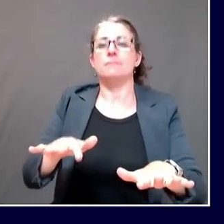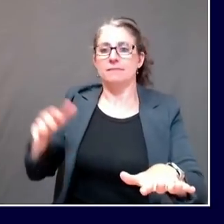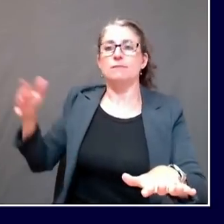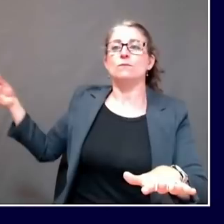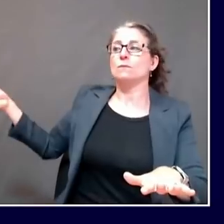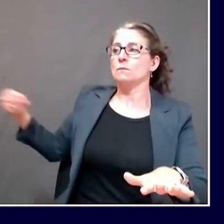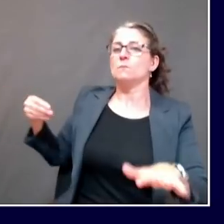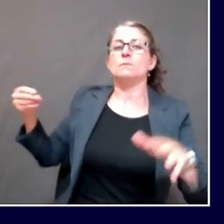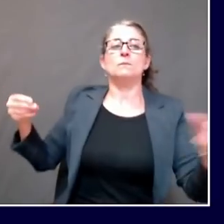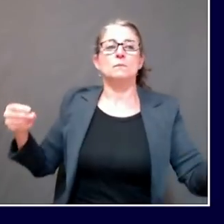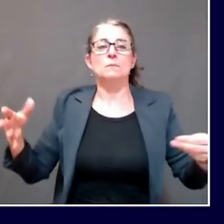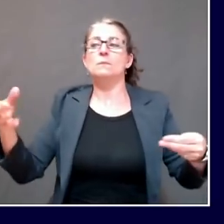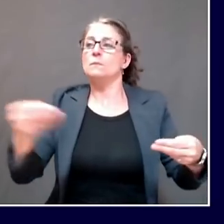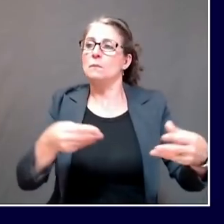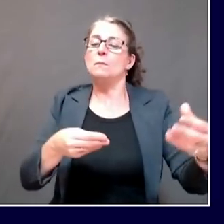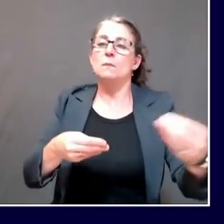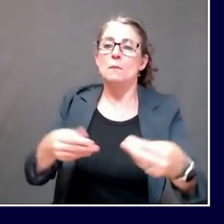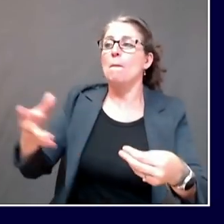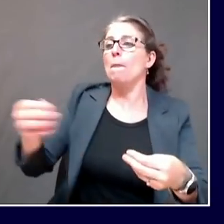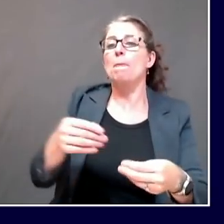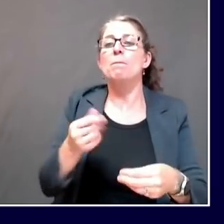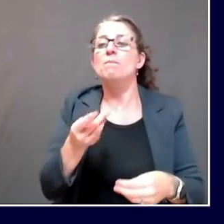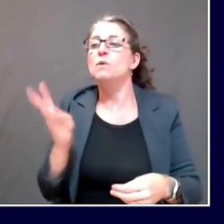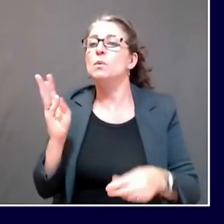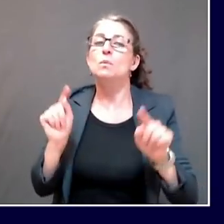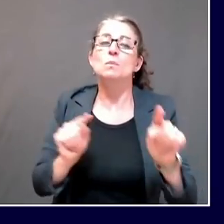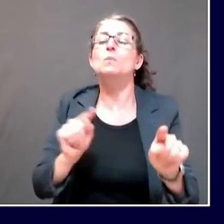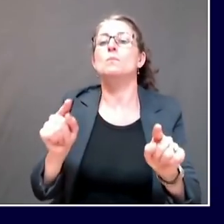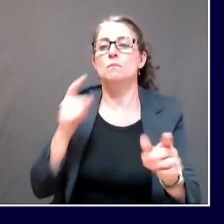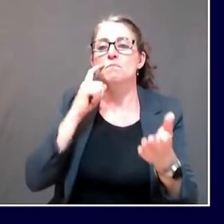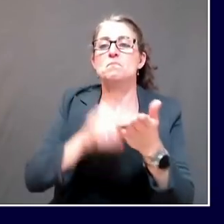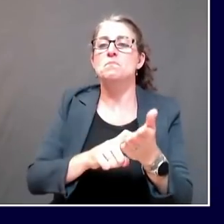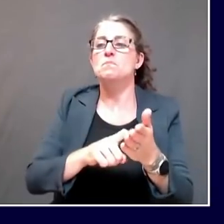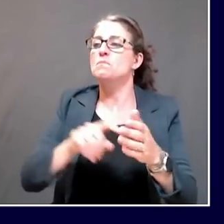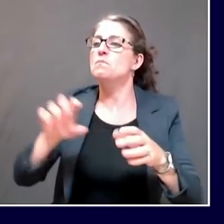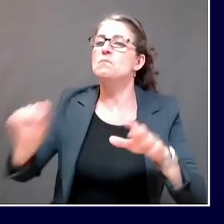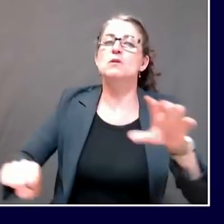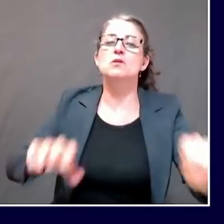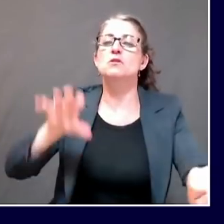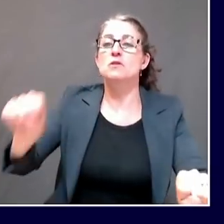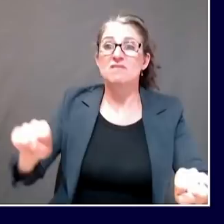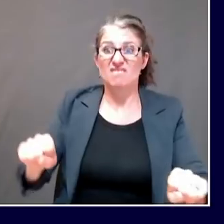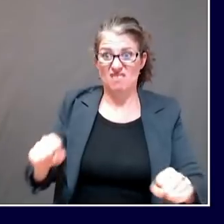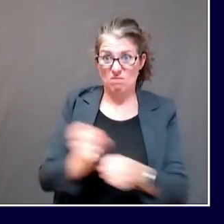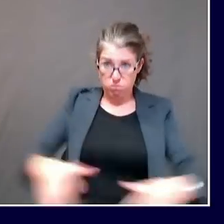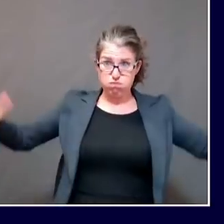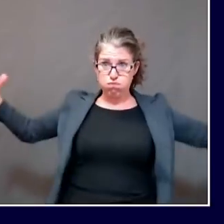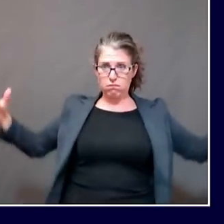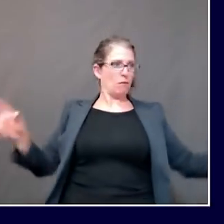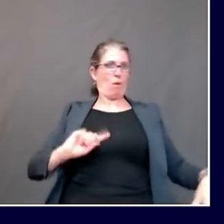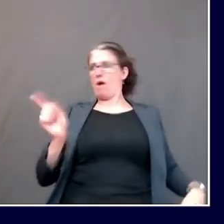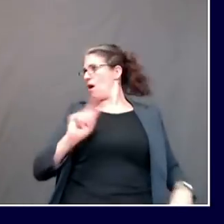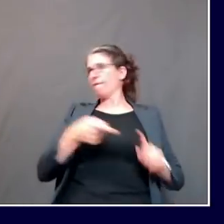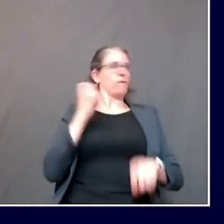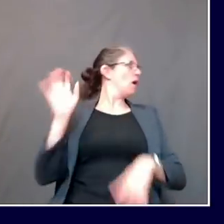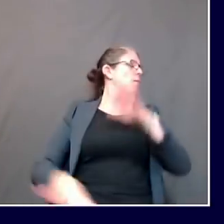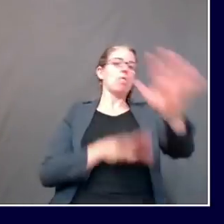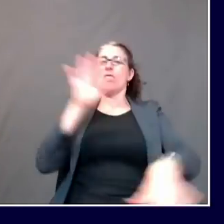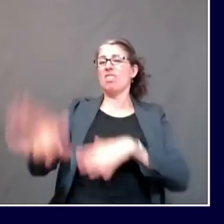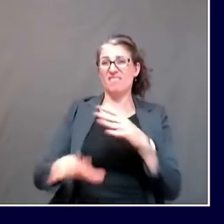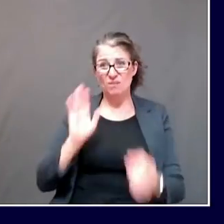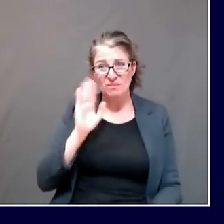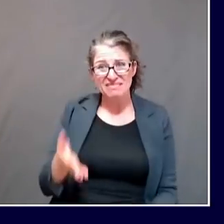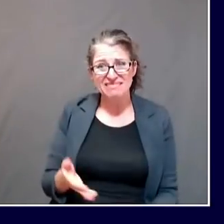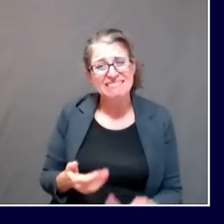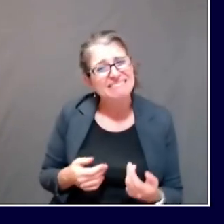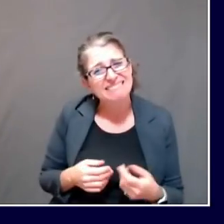should we expect that bars would remain closed, indefinitely? Is there any? Are we